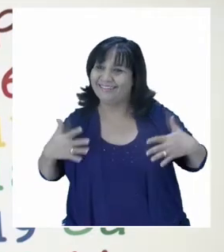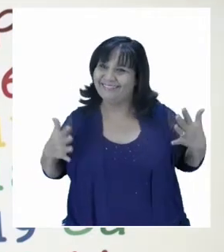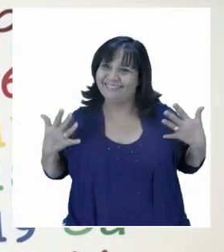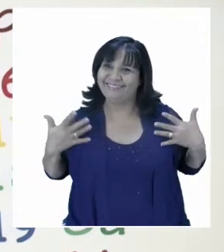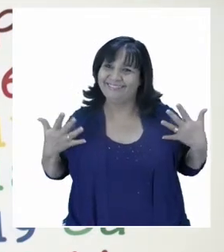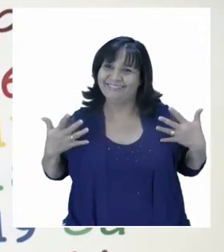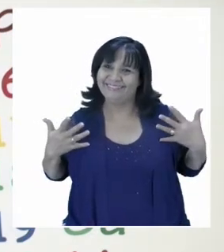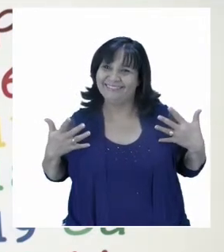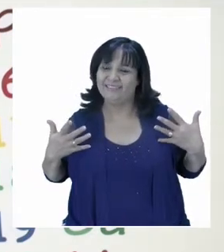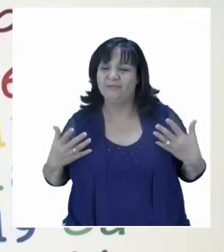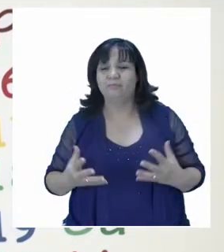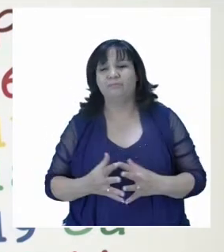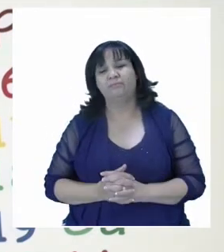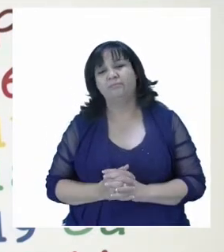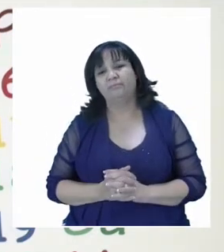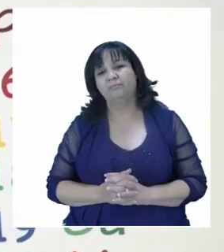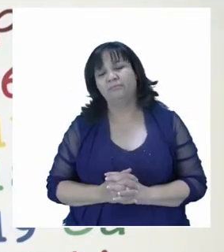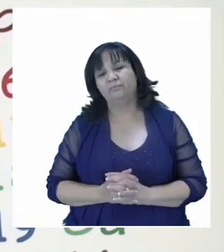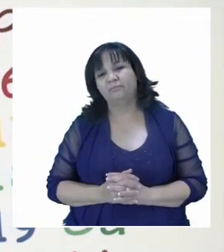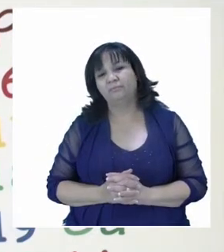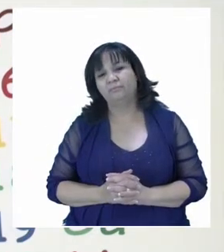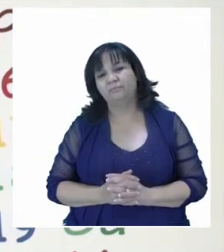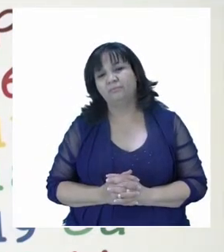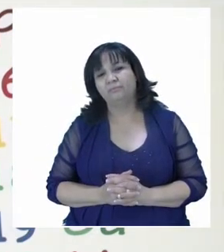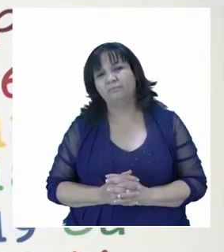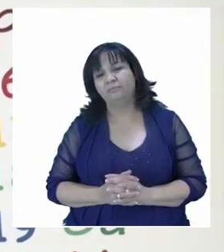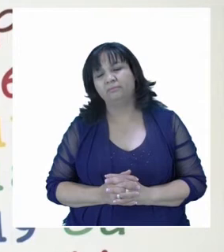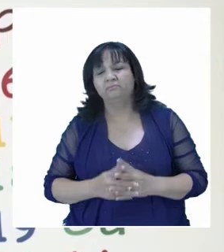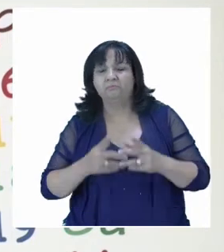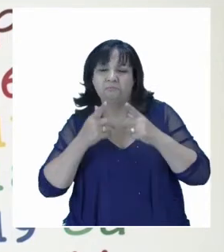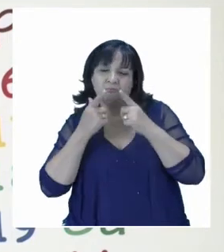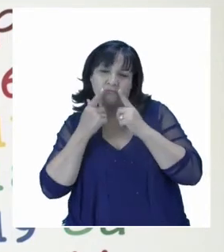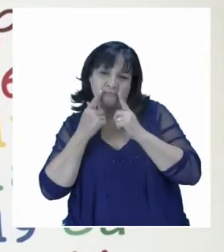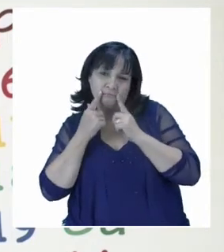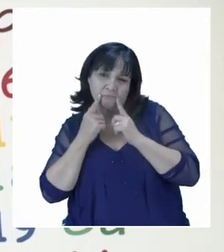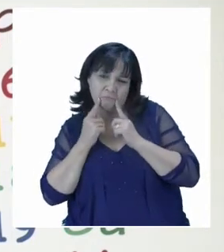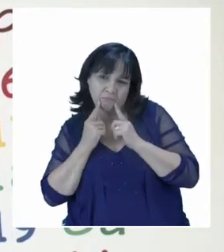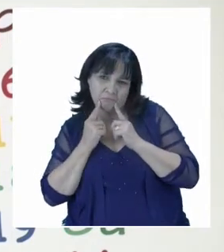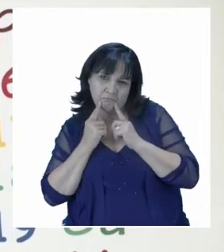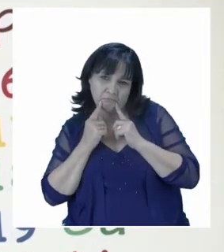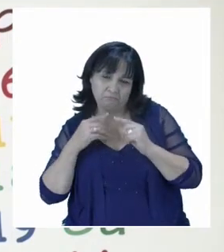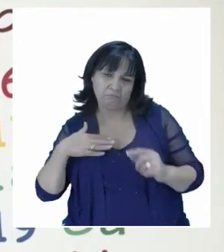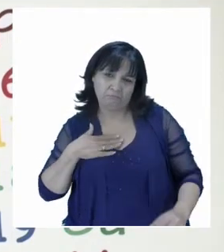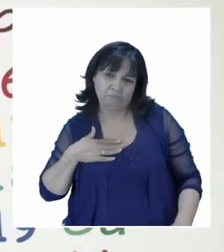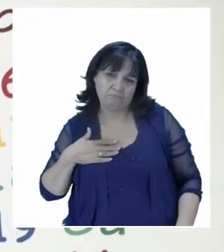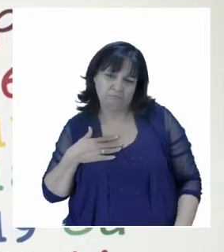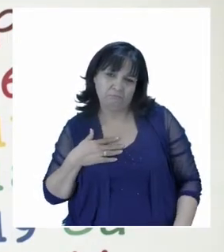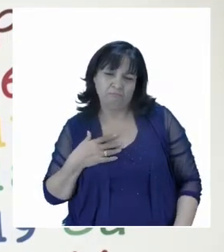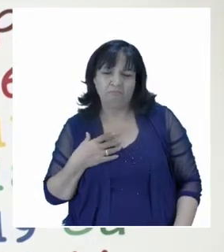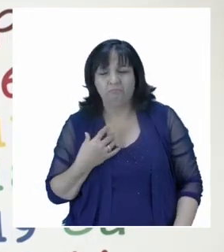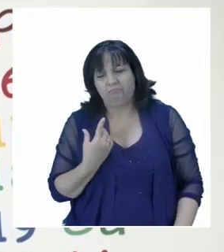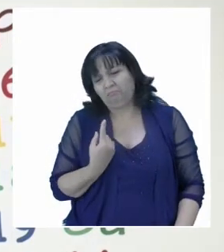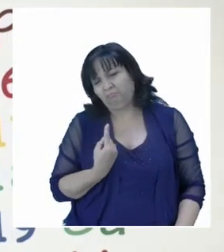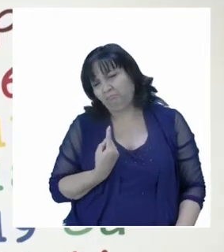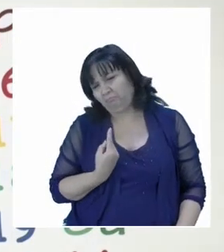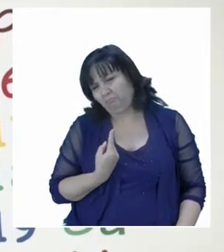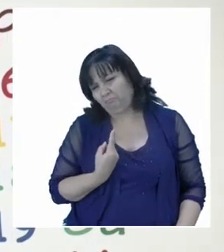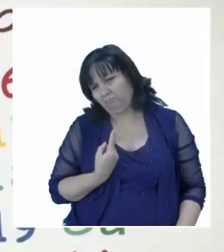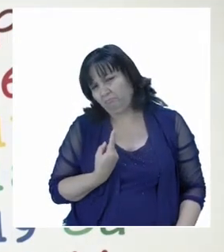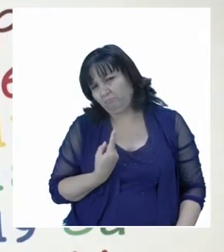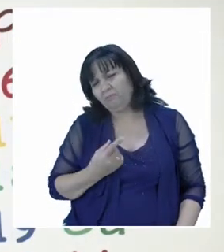feeling is different. When you are sad, you are feeling low, you might even want